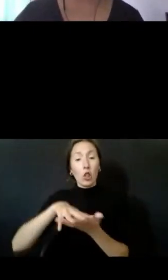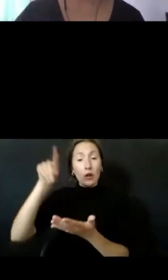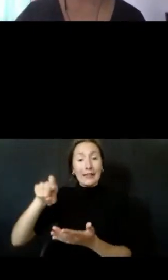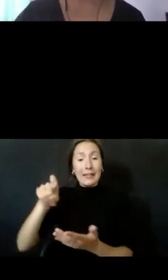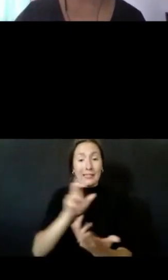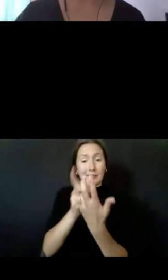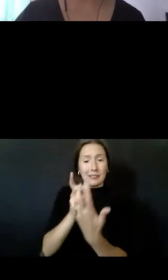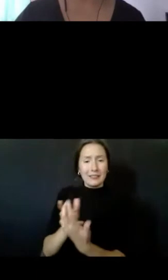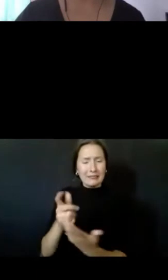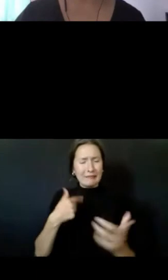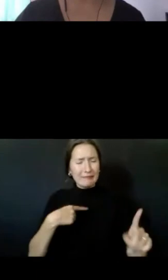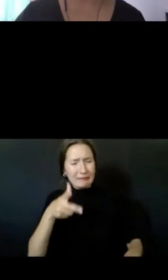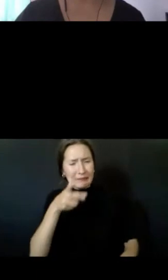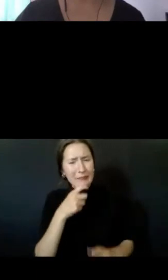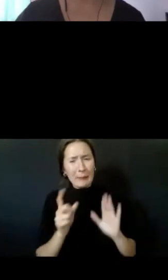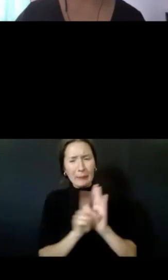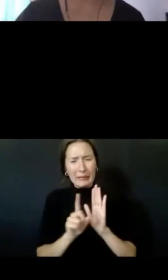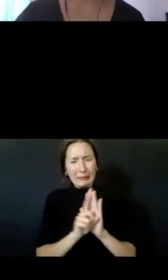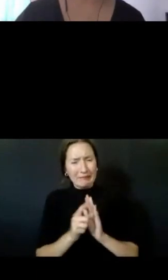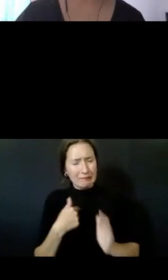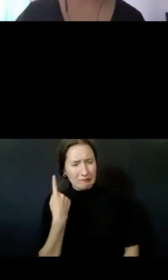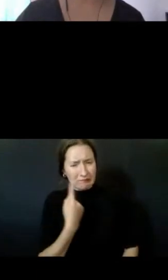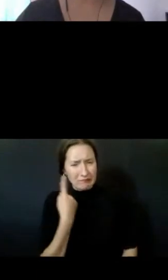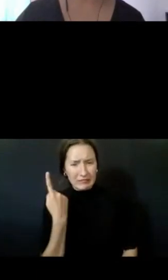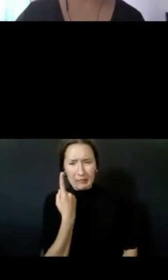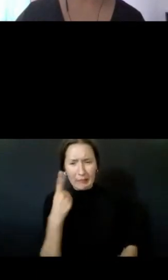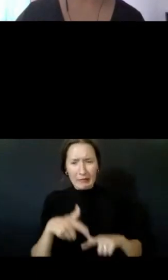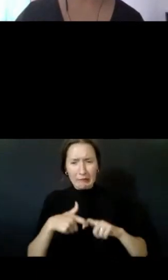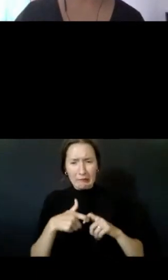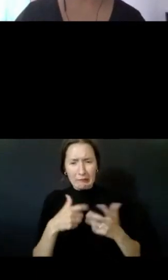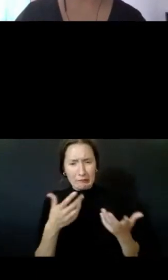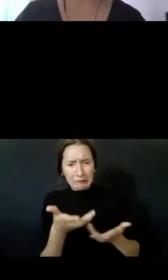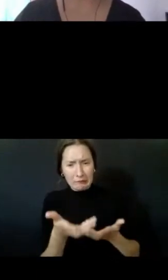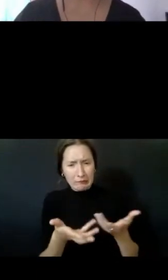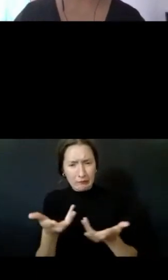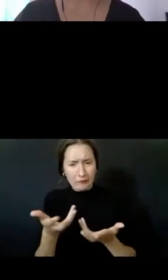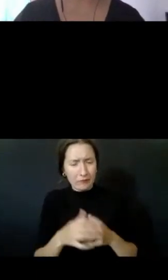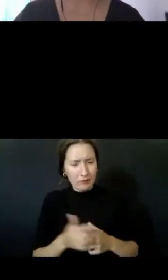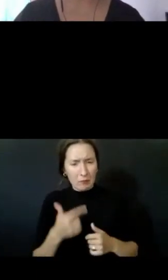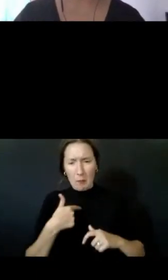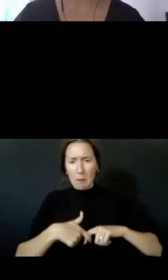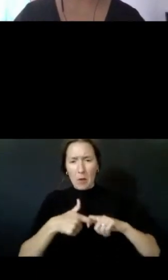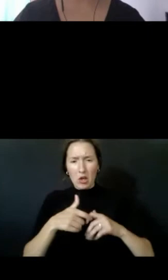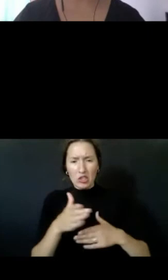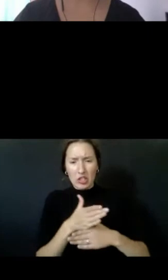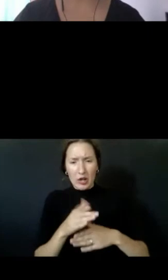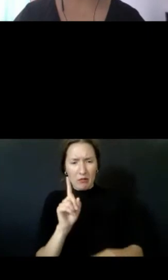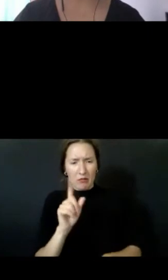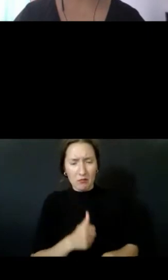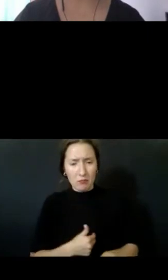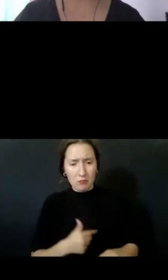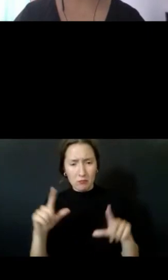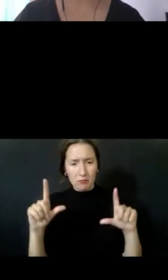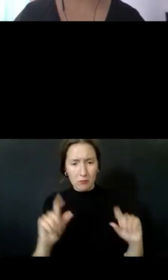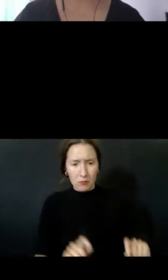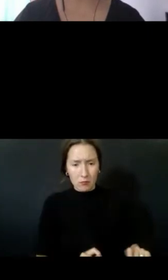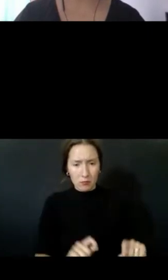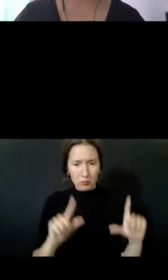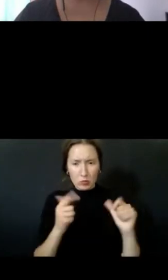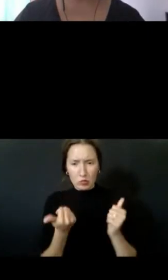Now, to give multiple means of representation is to provide basically multiple means of promoting the materials for diverse learning